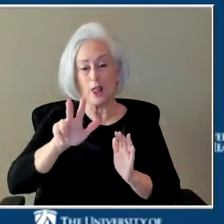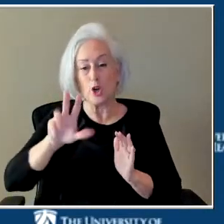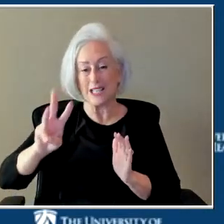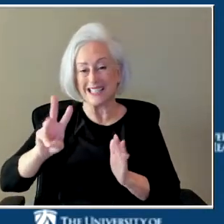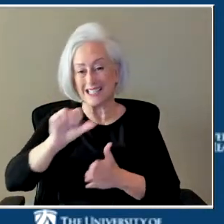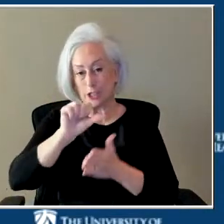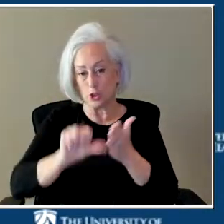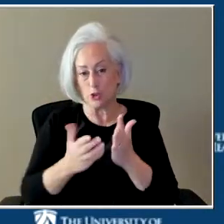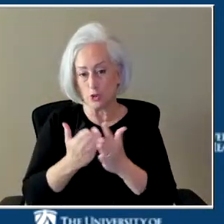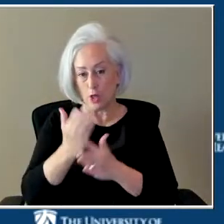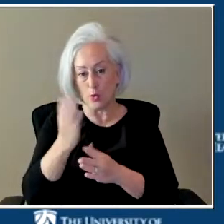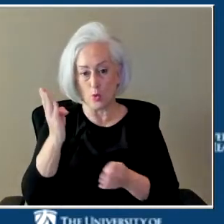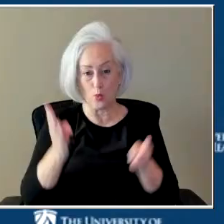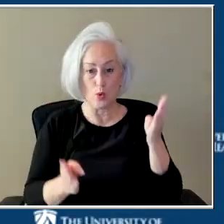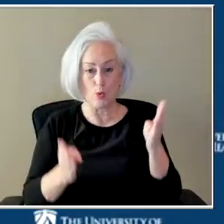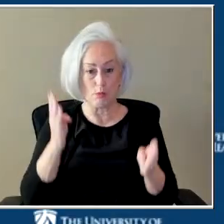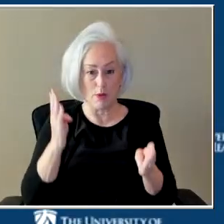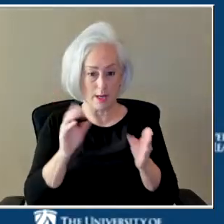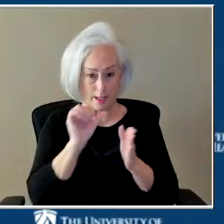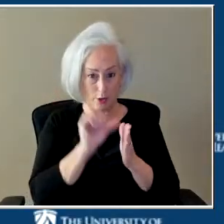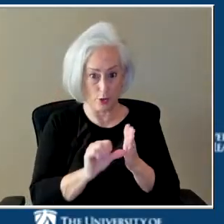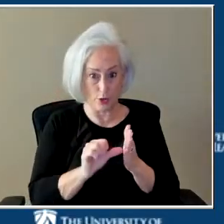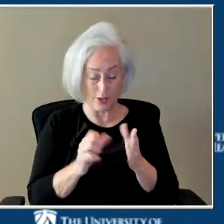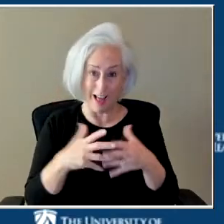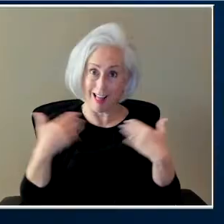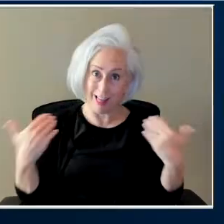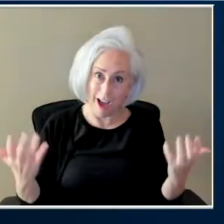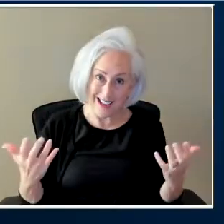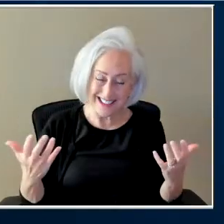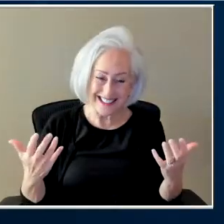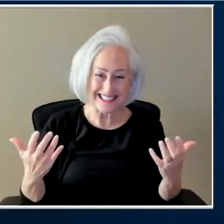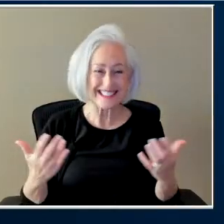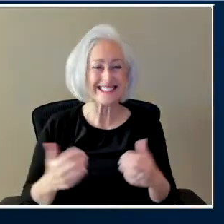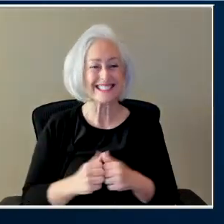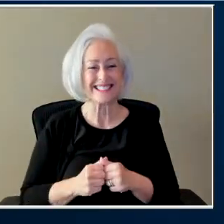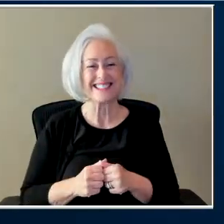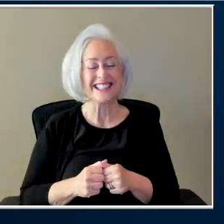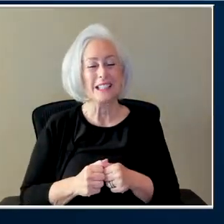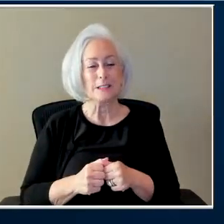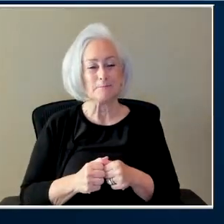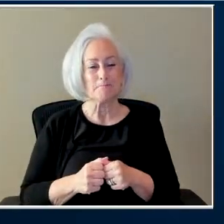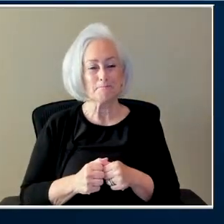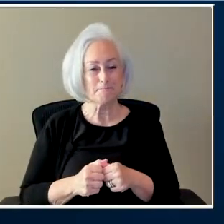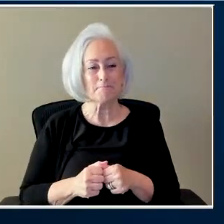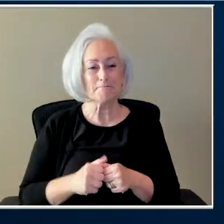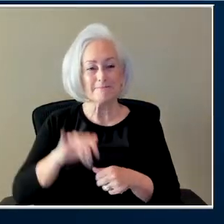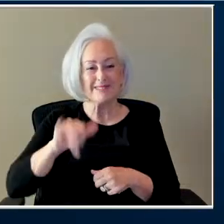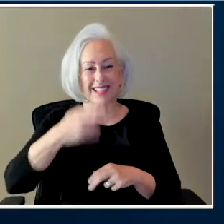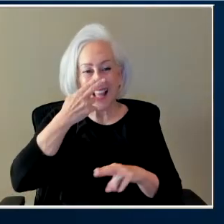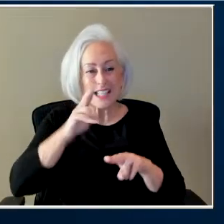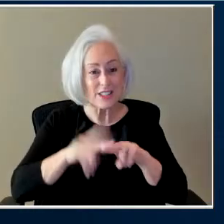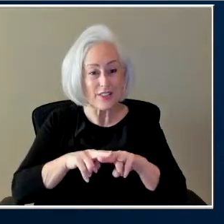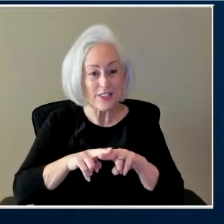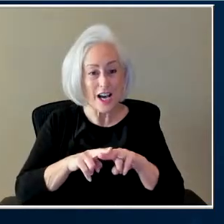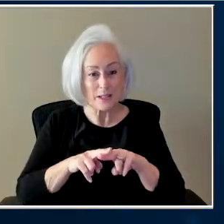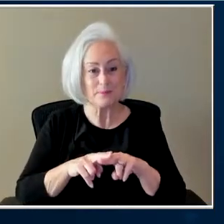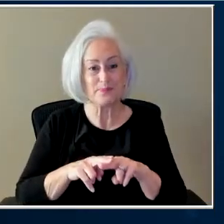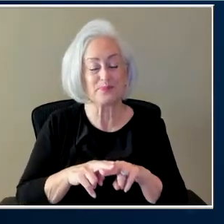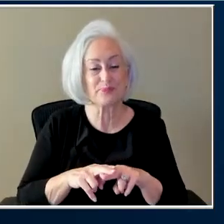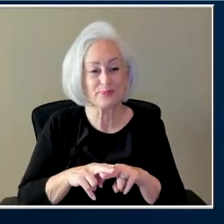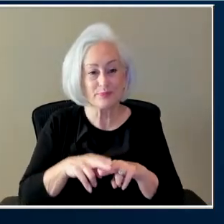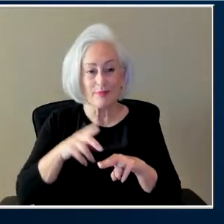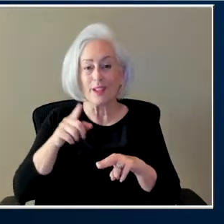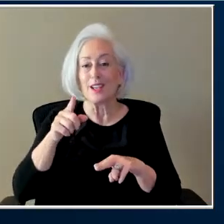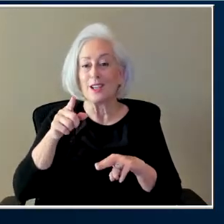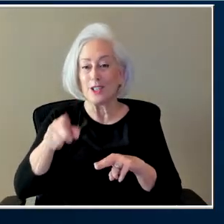procedures, so quite a bit. Quite a bit. Oh, this is a fun part. You've had some good times with